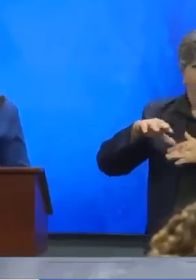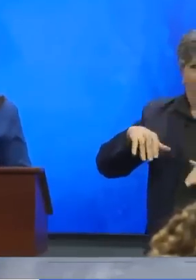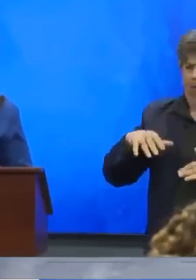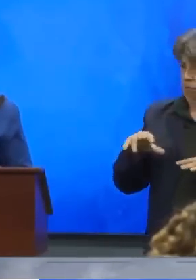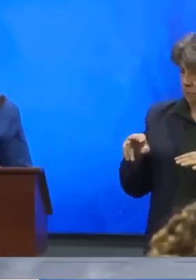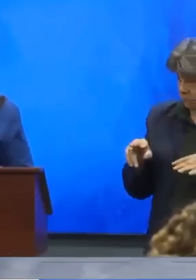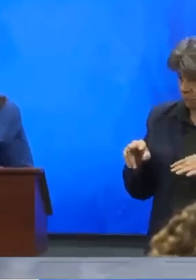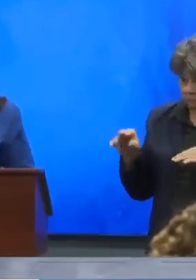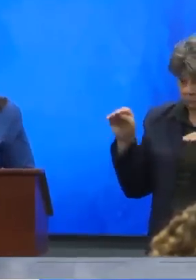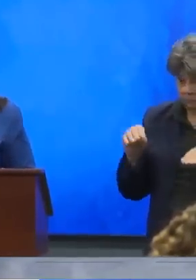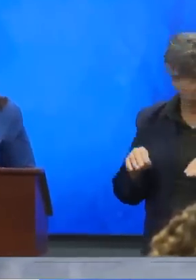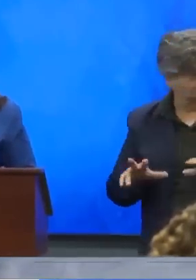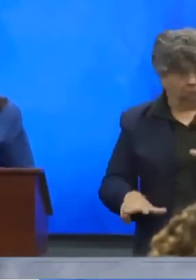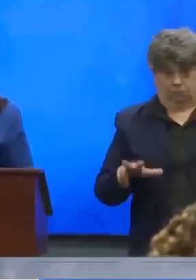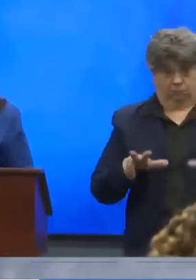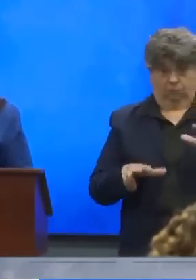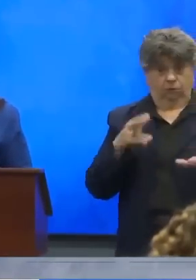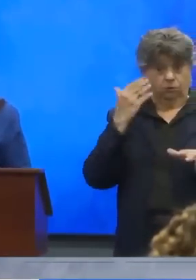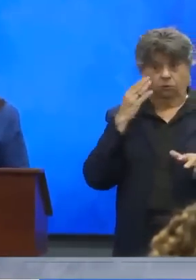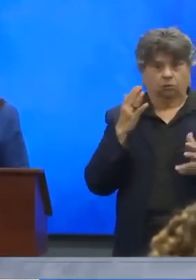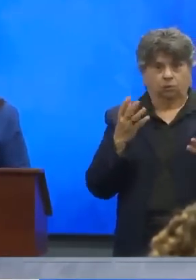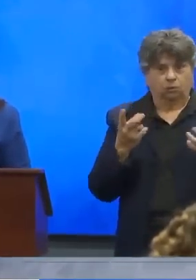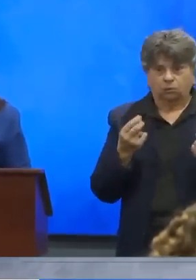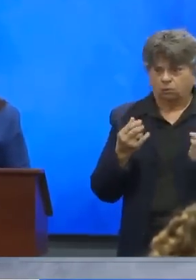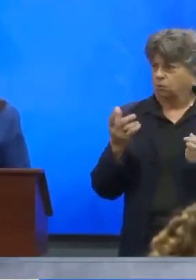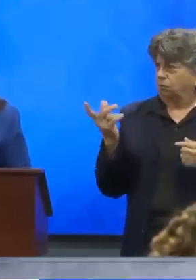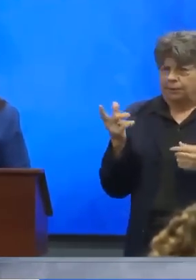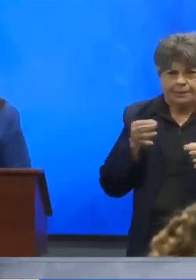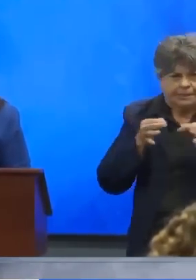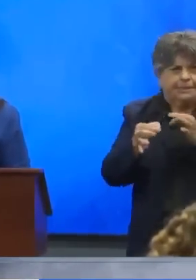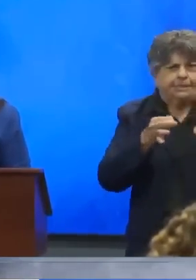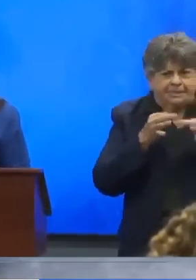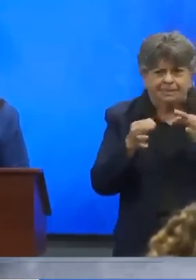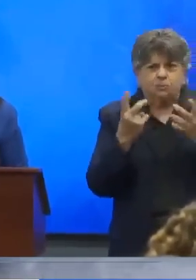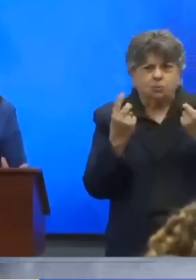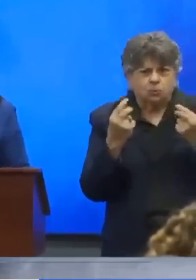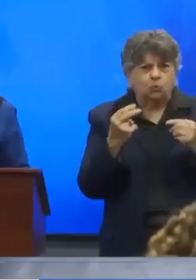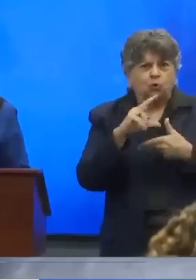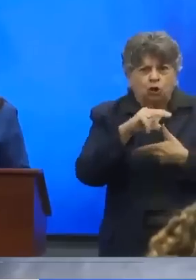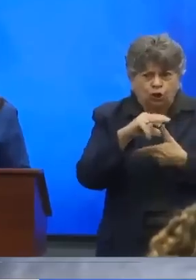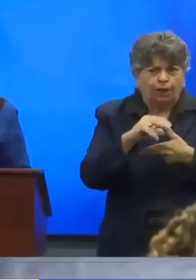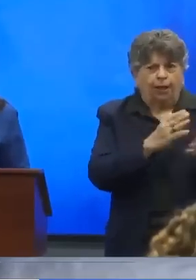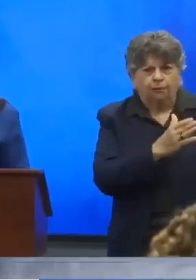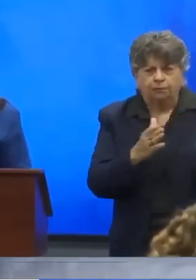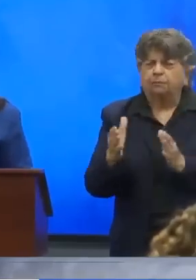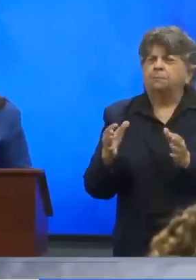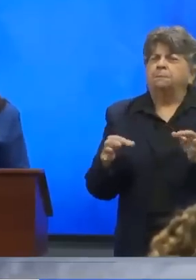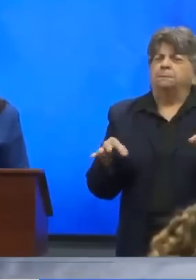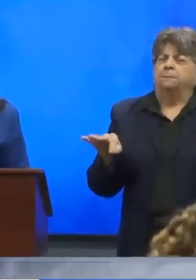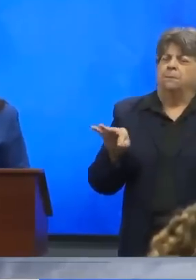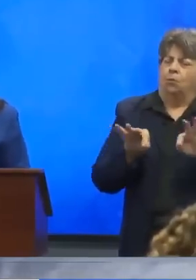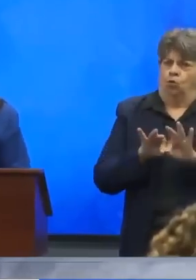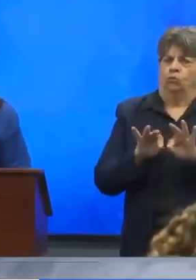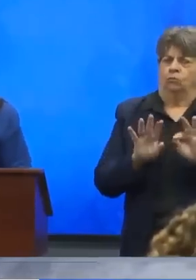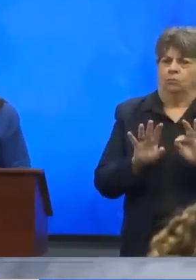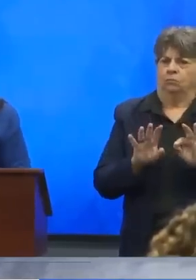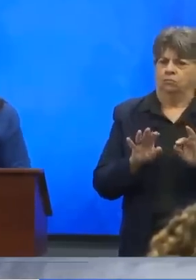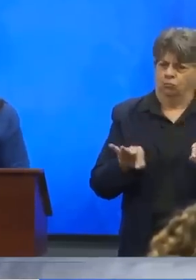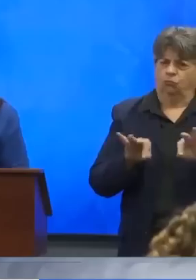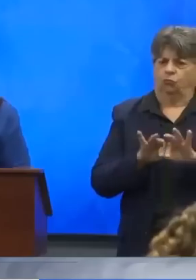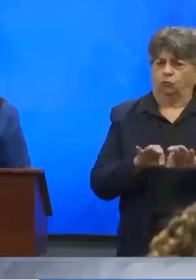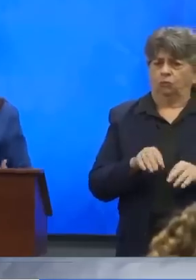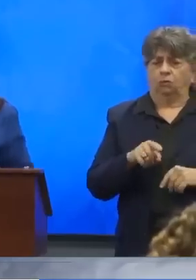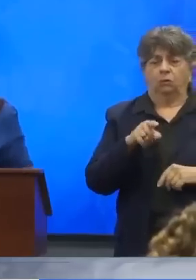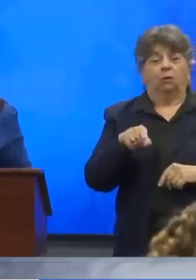The advisories on how to prepare, when to evacuate is so very important. And I would ask our Floridians that have lived